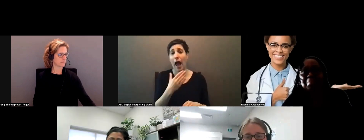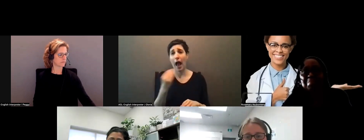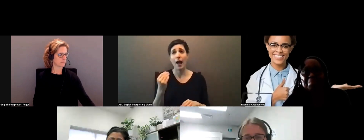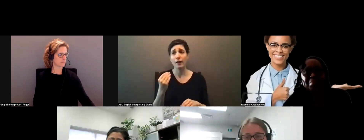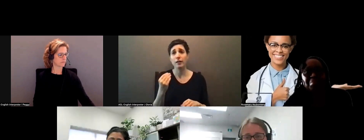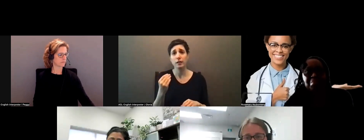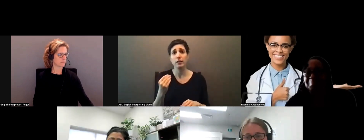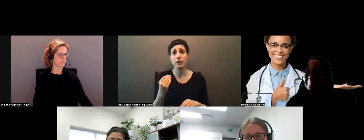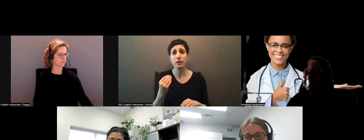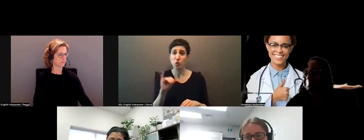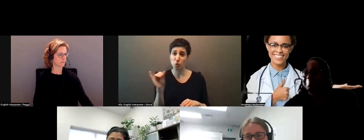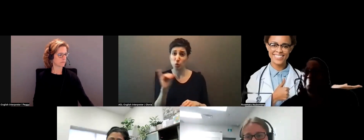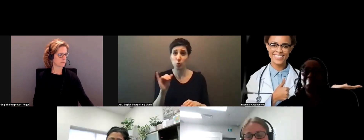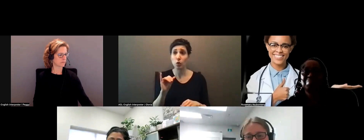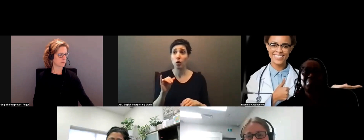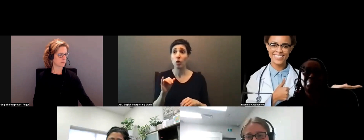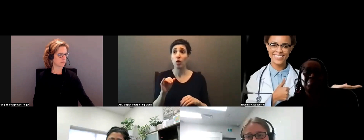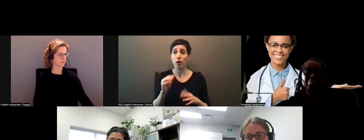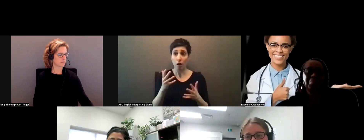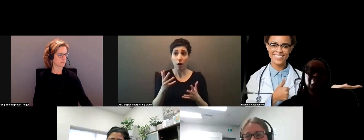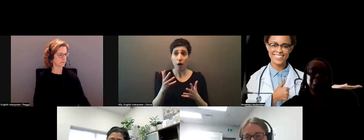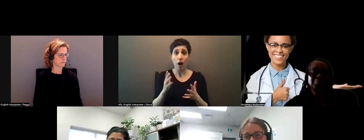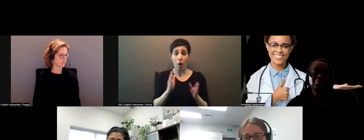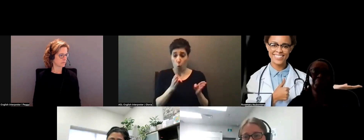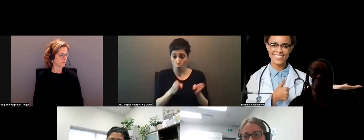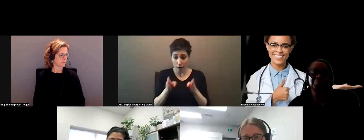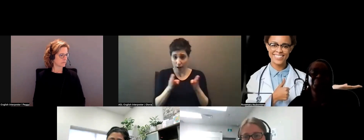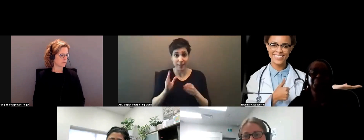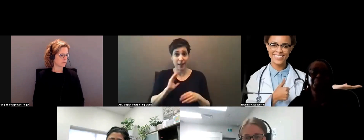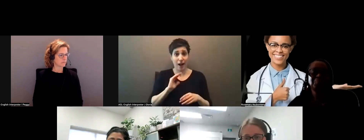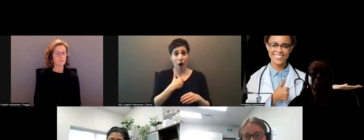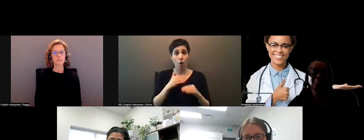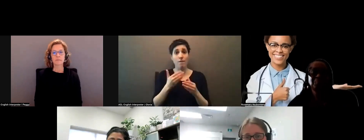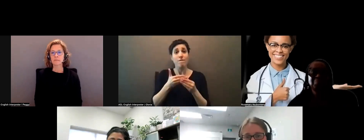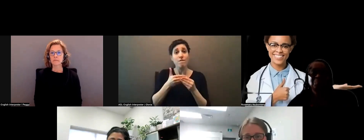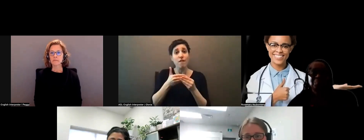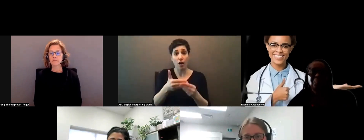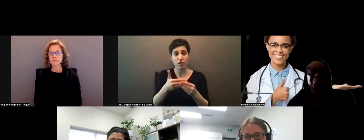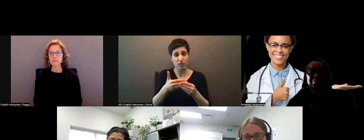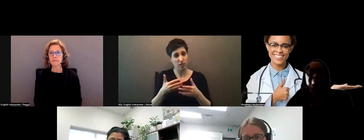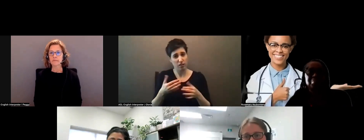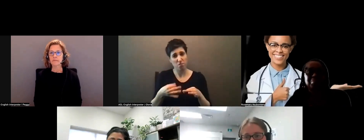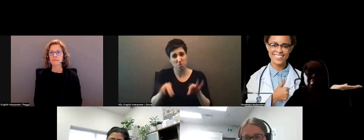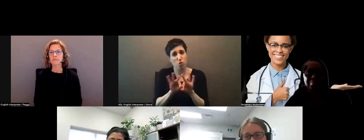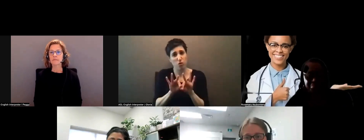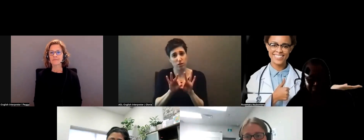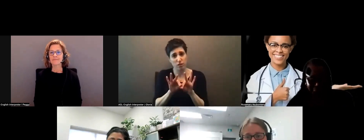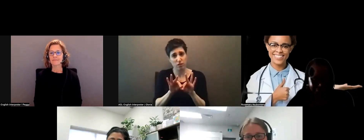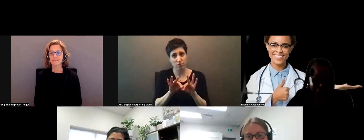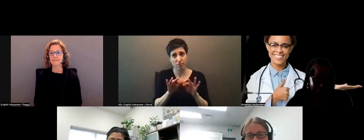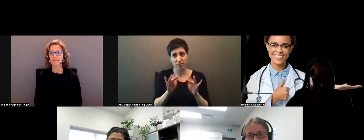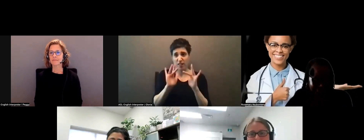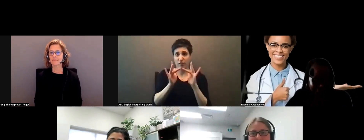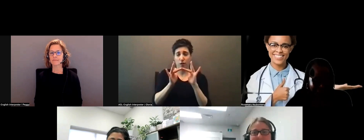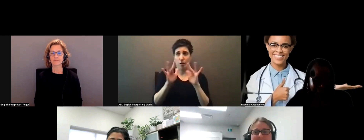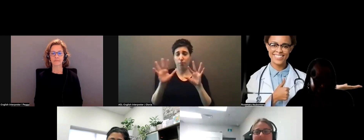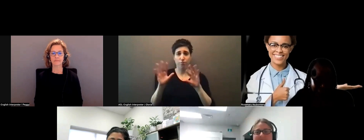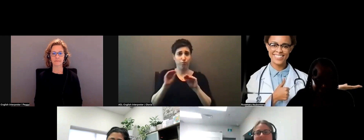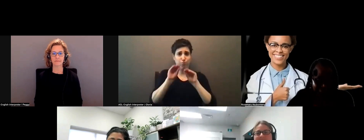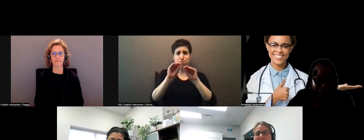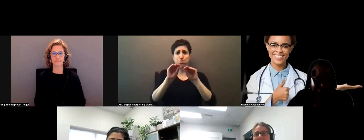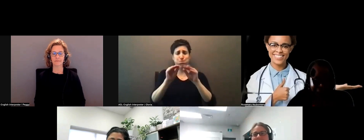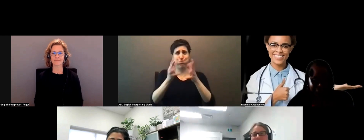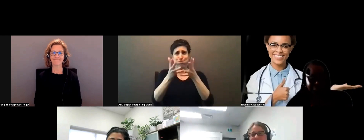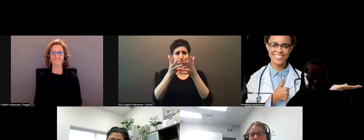even organizing our files can make a big difference, especially as we're now working so much in the digital space. So I feel like that's a